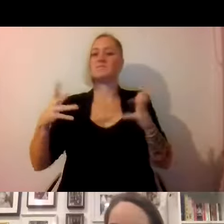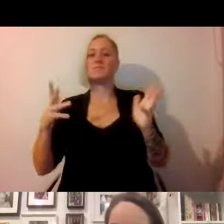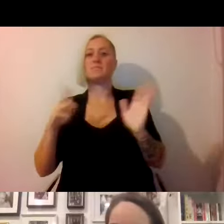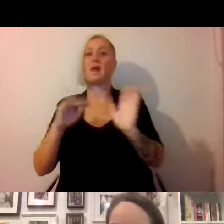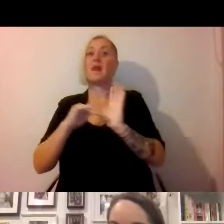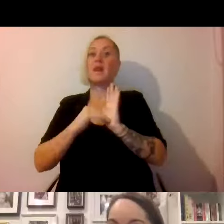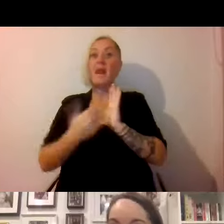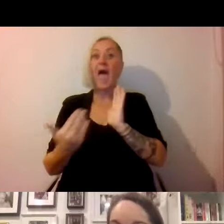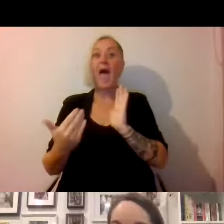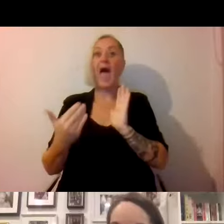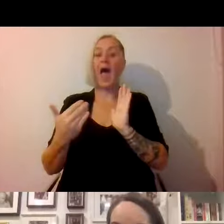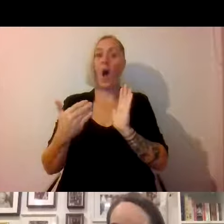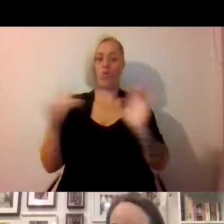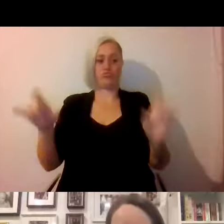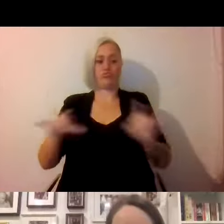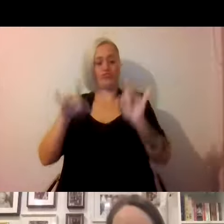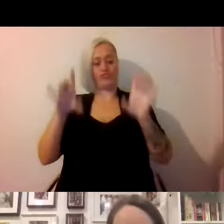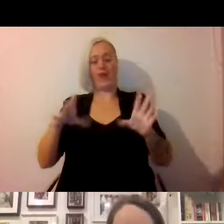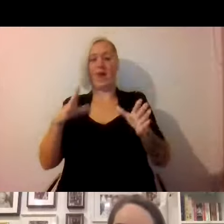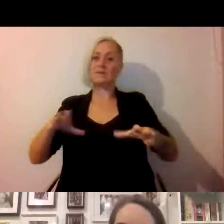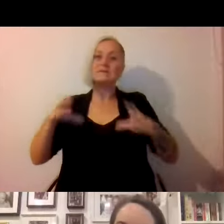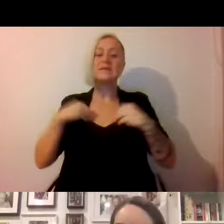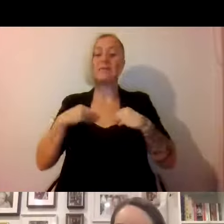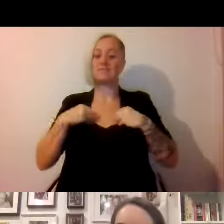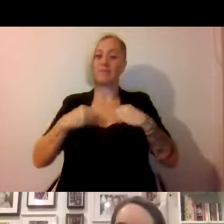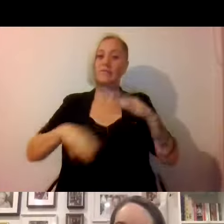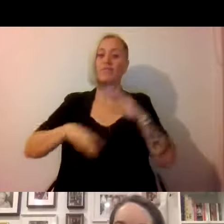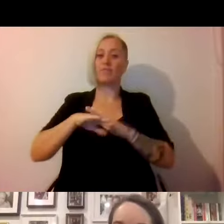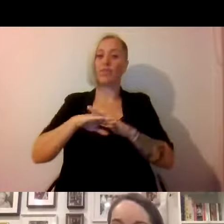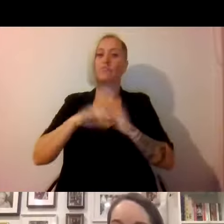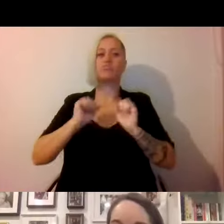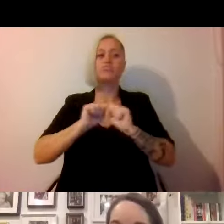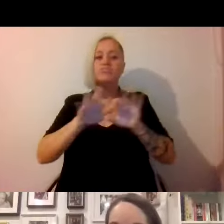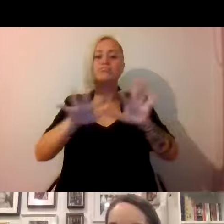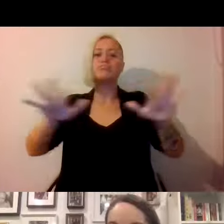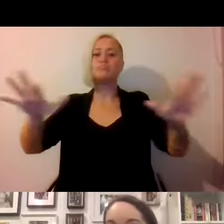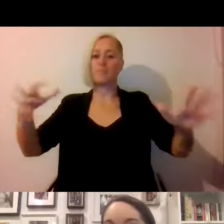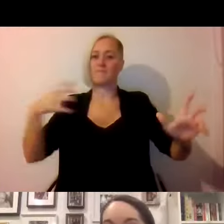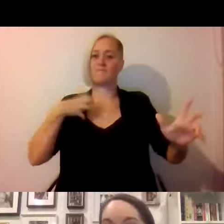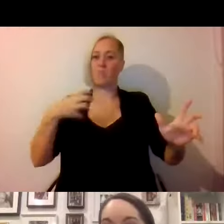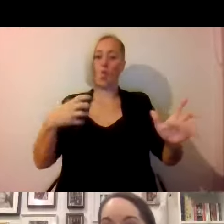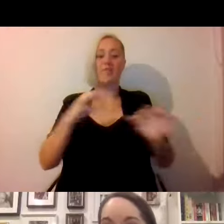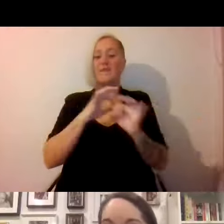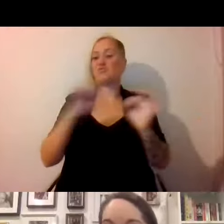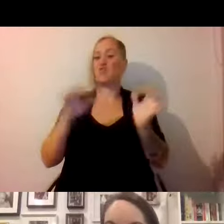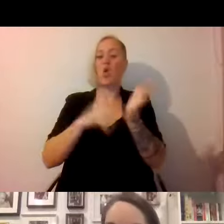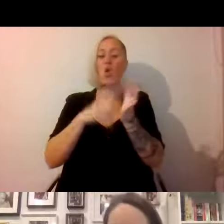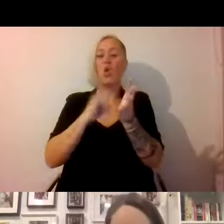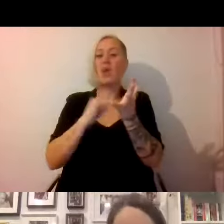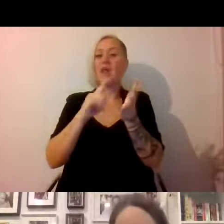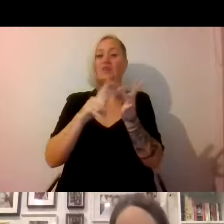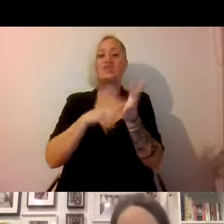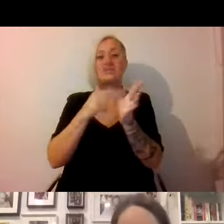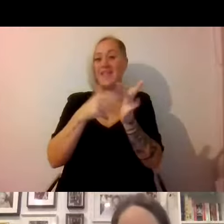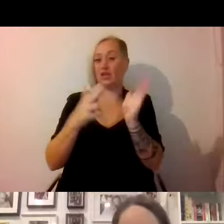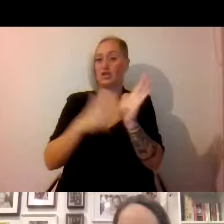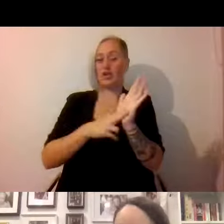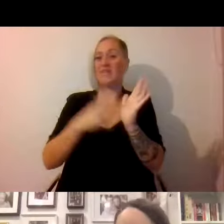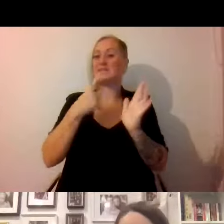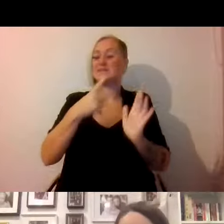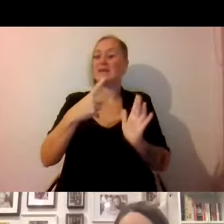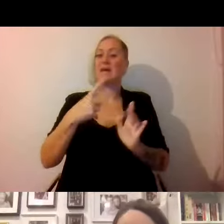this practice in a widespread way. There's no legislation that mandates interpreting in news programs at the moment.